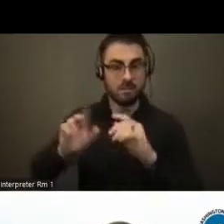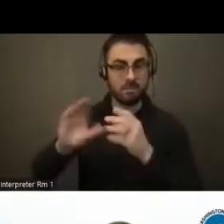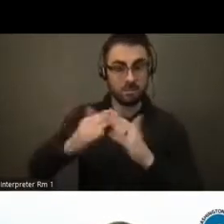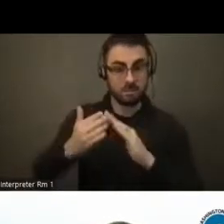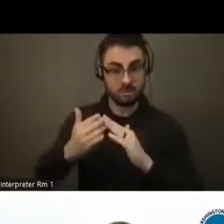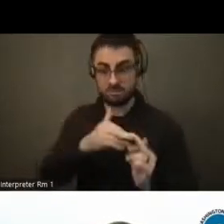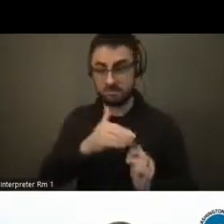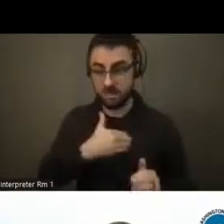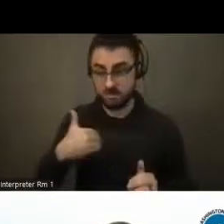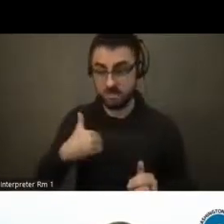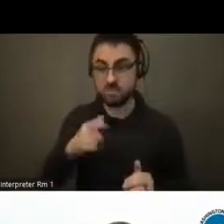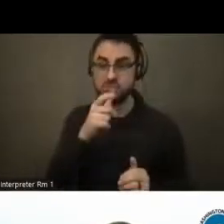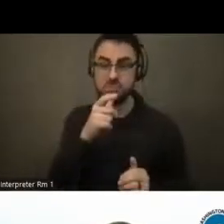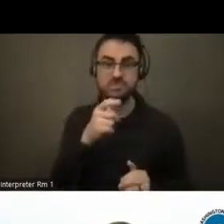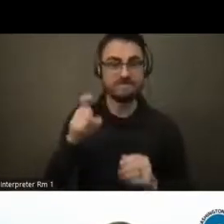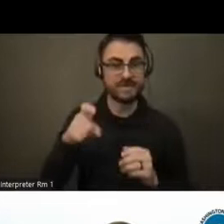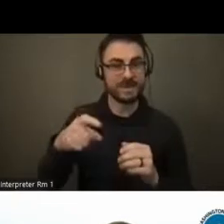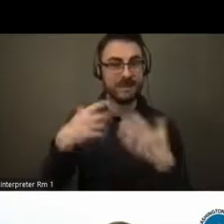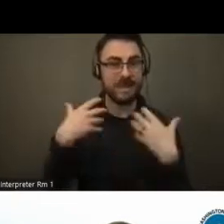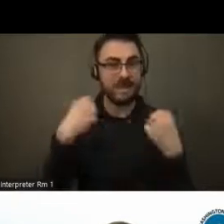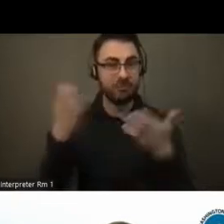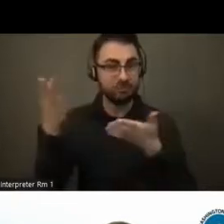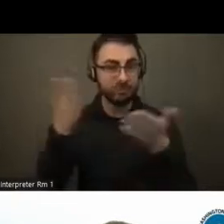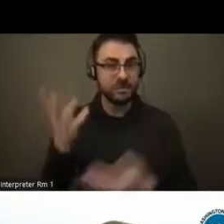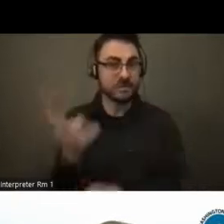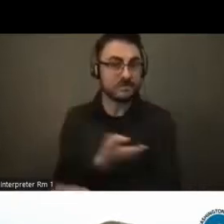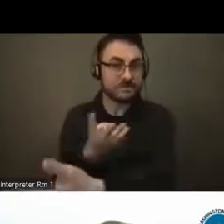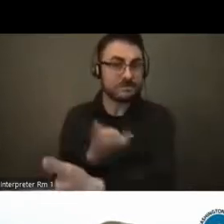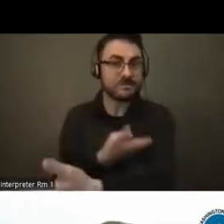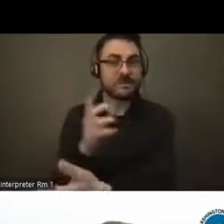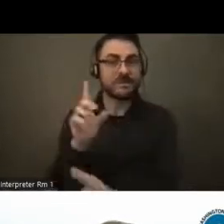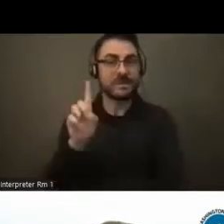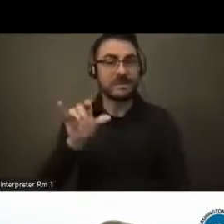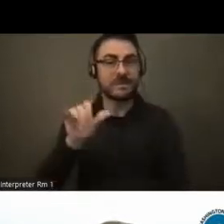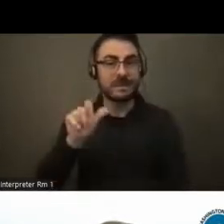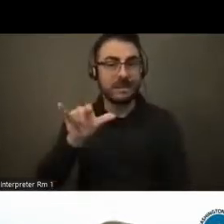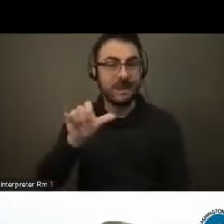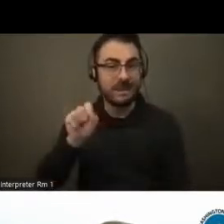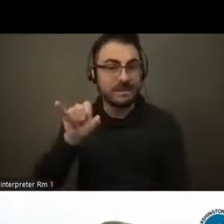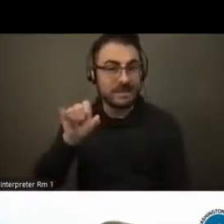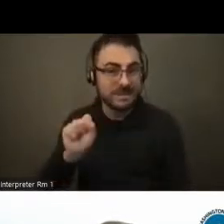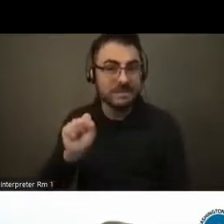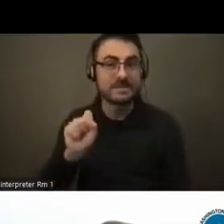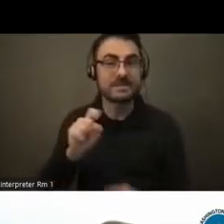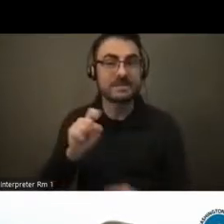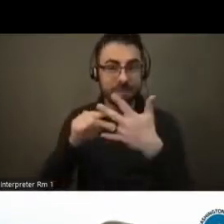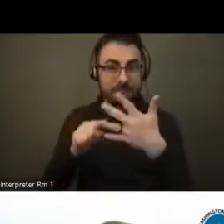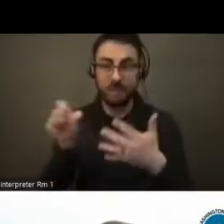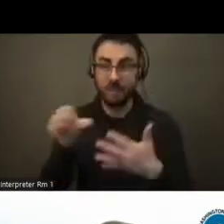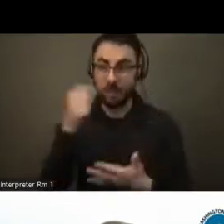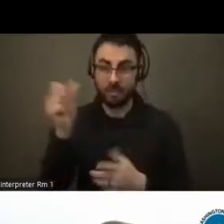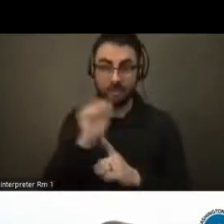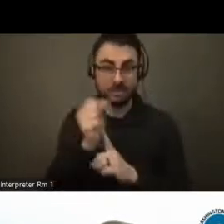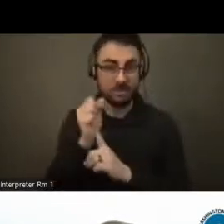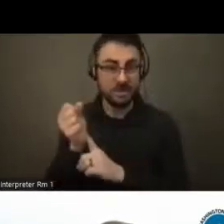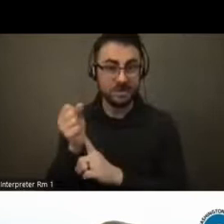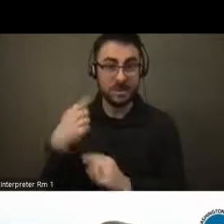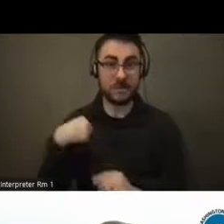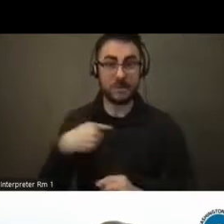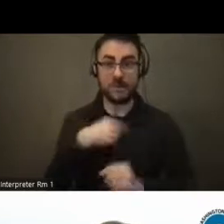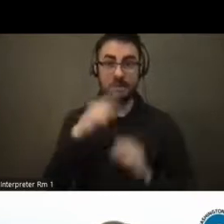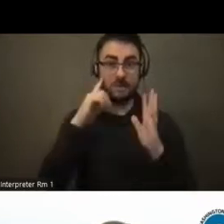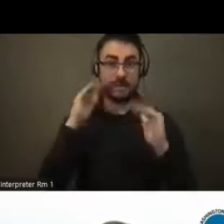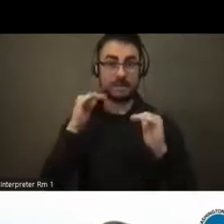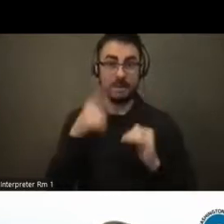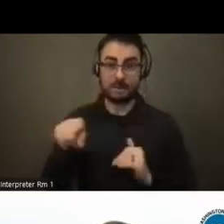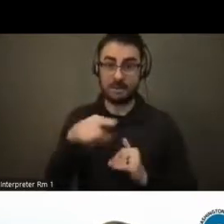other critical health services, we cannot expect them to be able to get up out of their homes